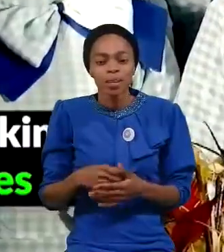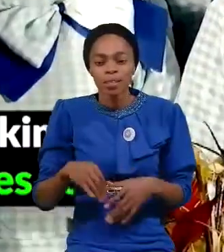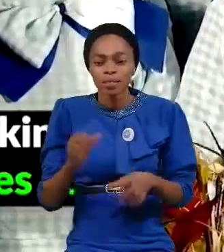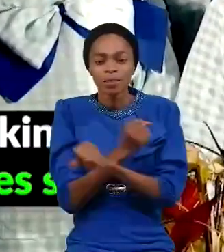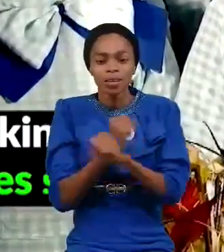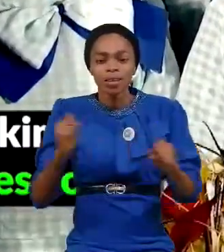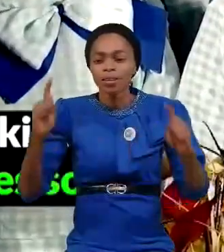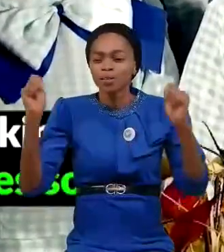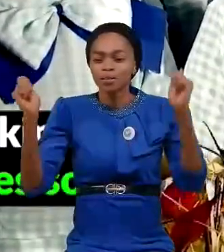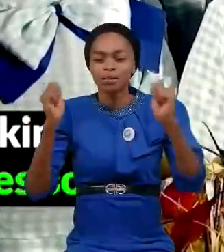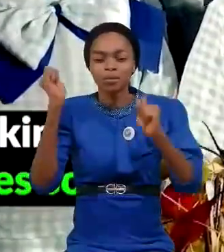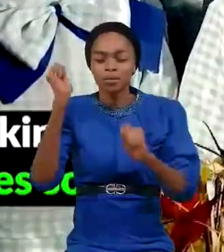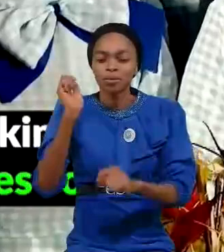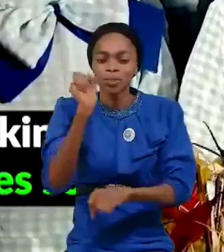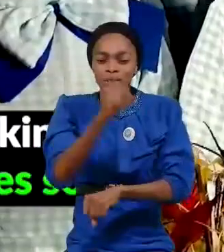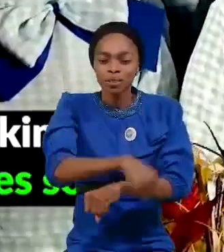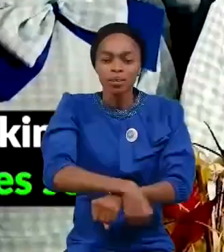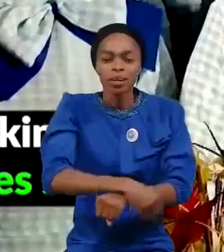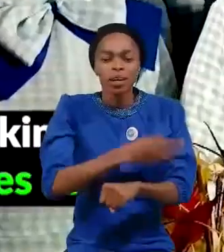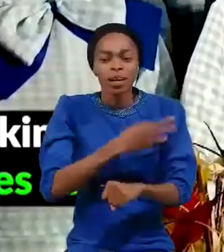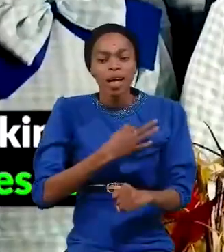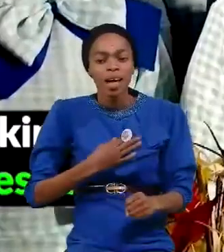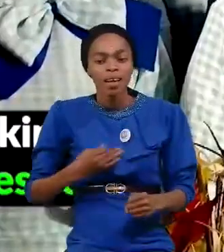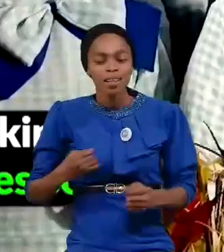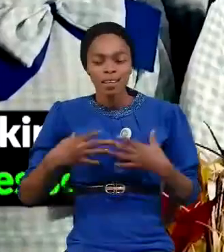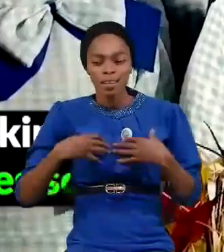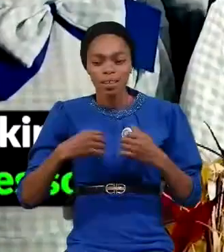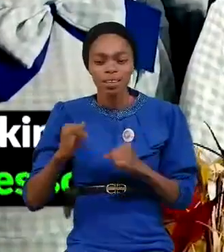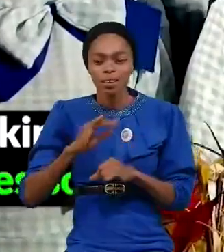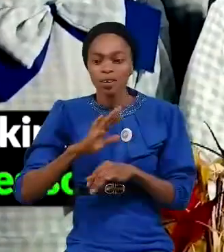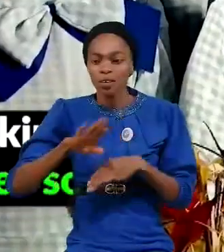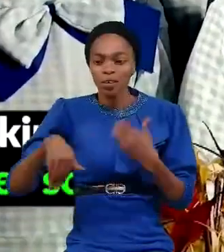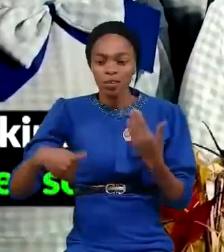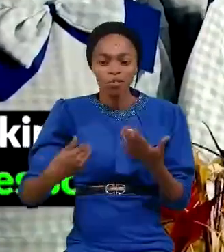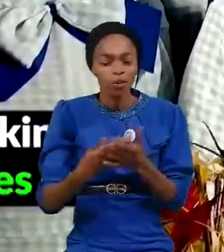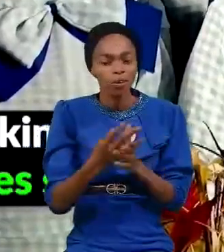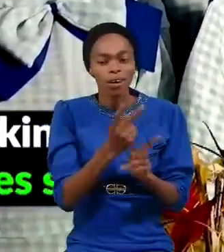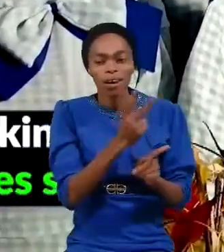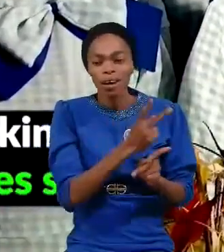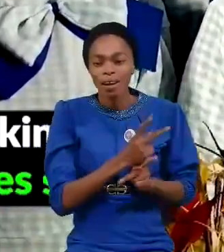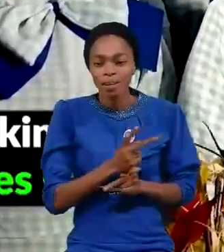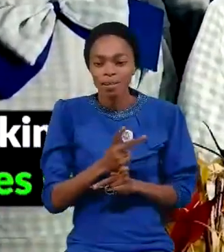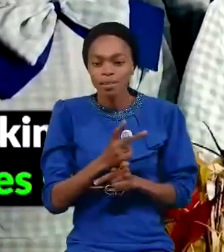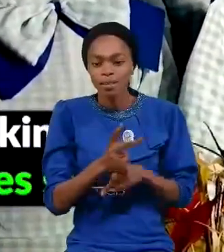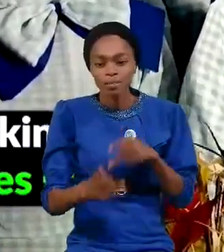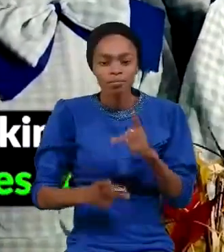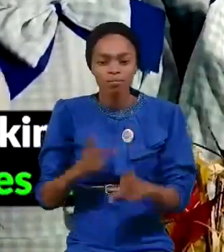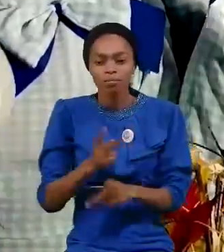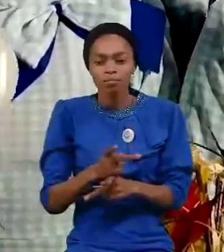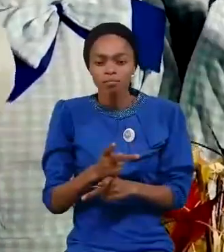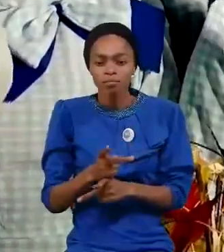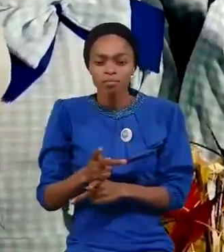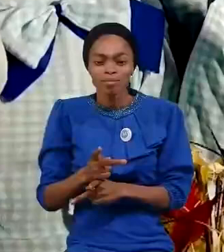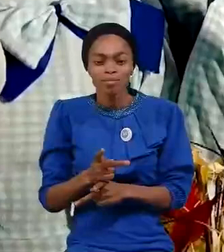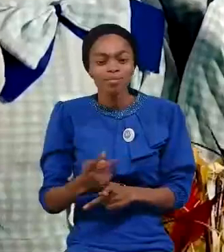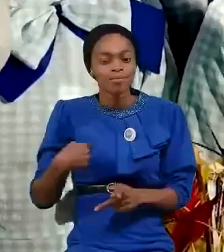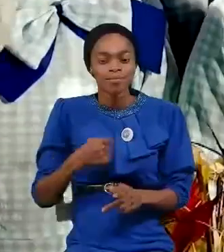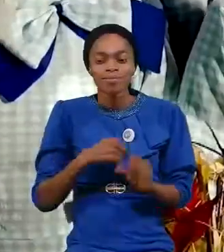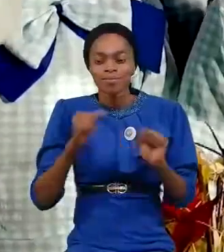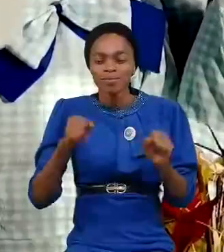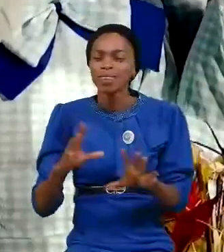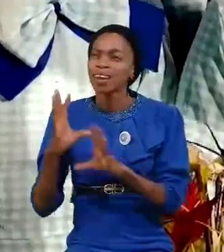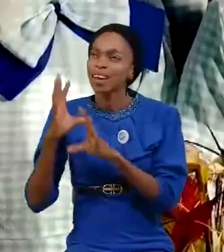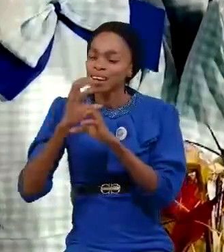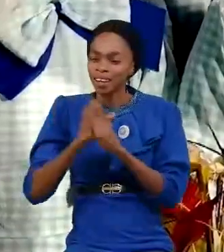Salvation, triumph, dominion, and healing of all kinds. We can